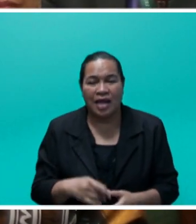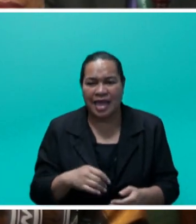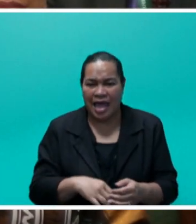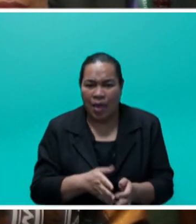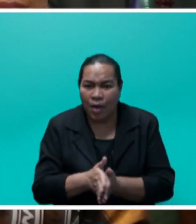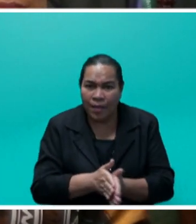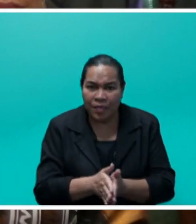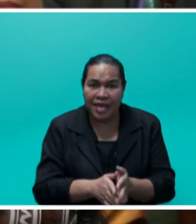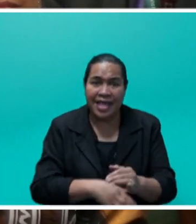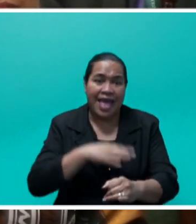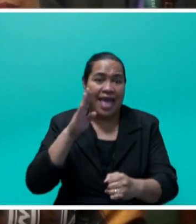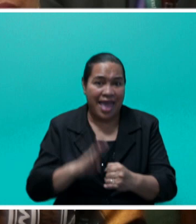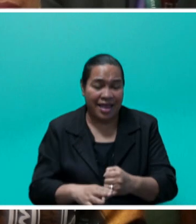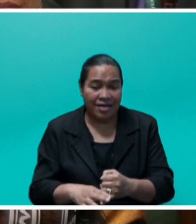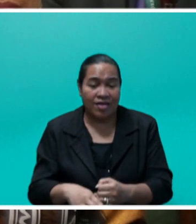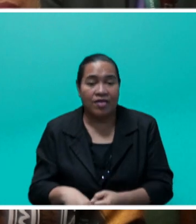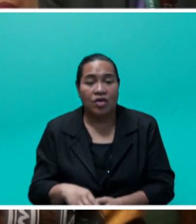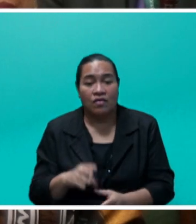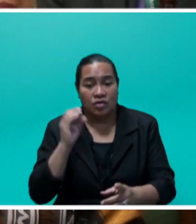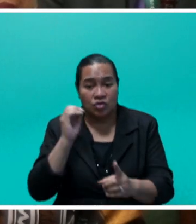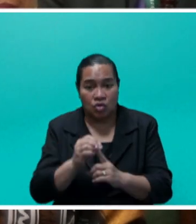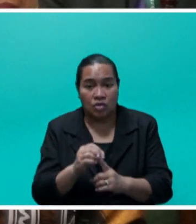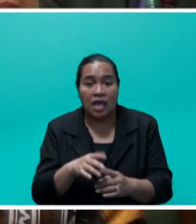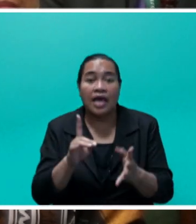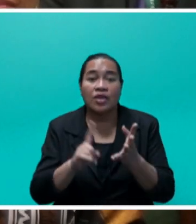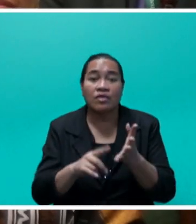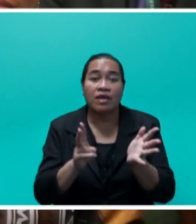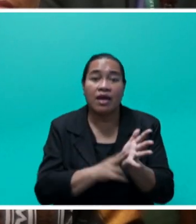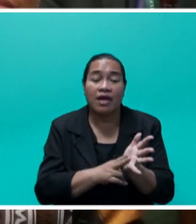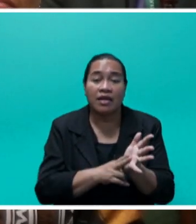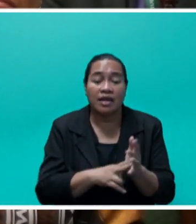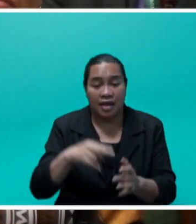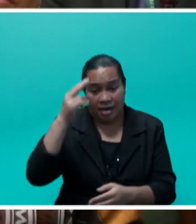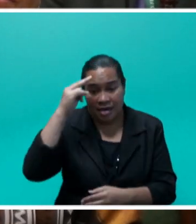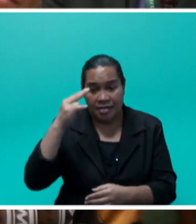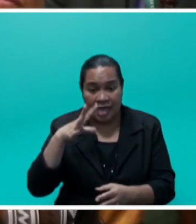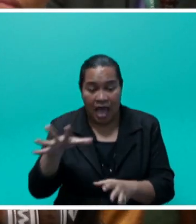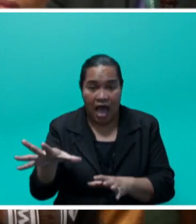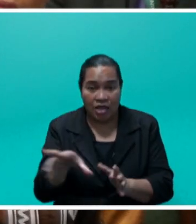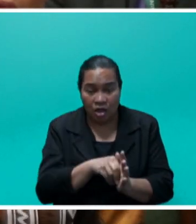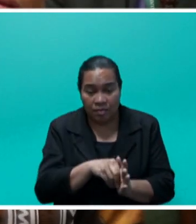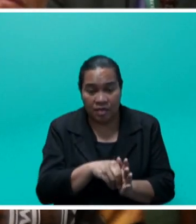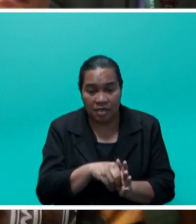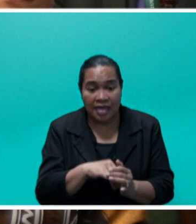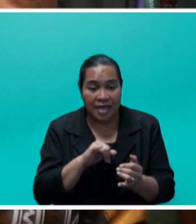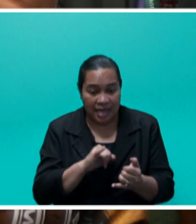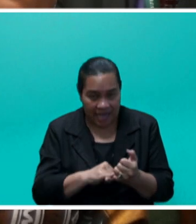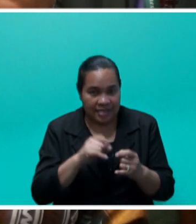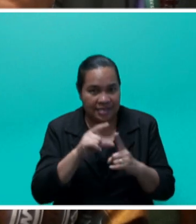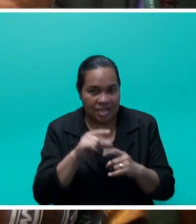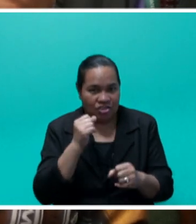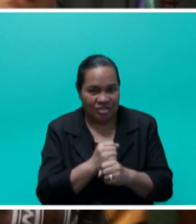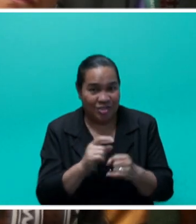the Millennium Development Goals, the United Nations adopted the Sustainable Development Goals,